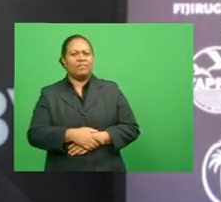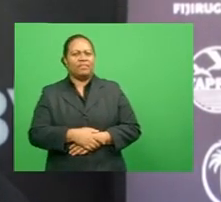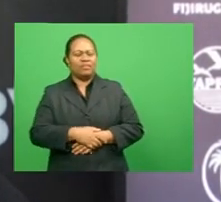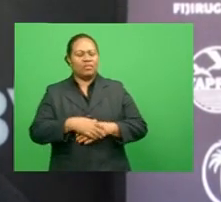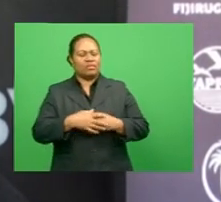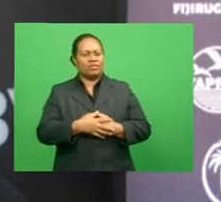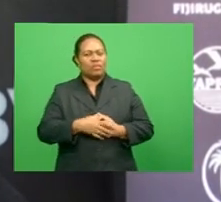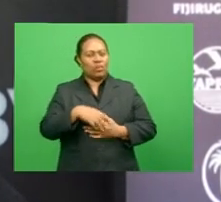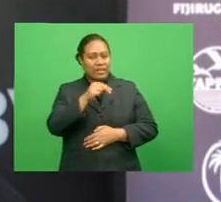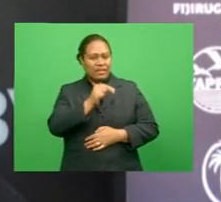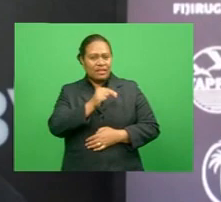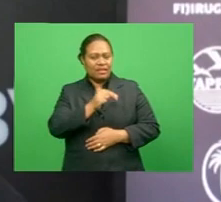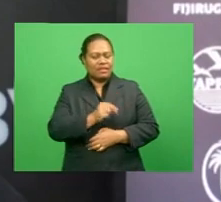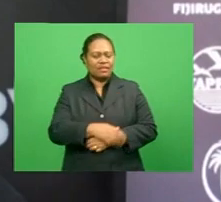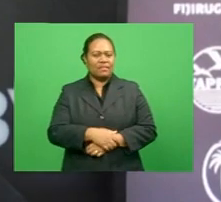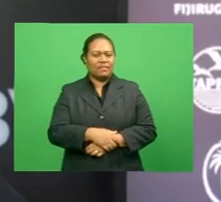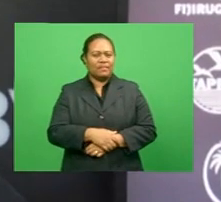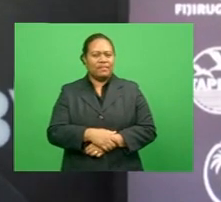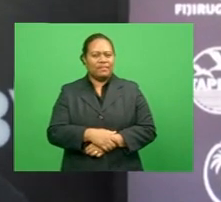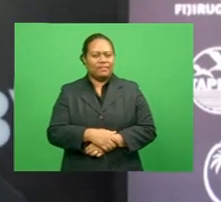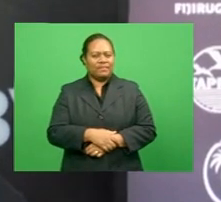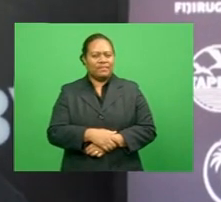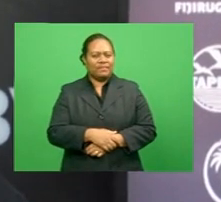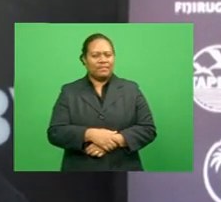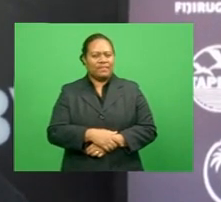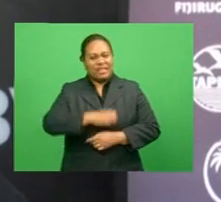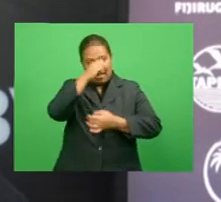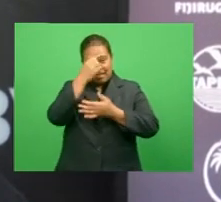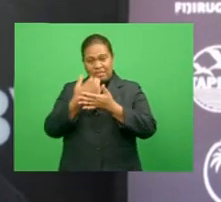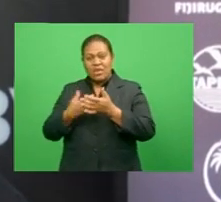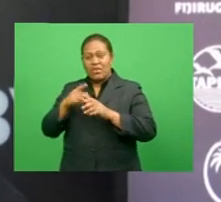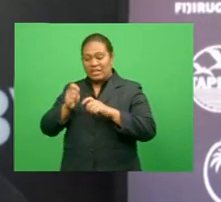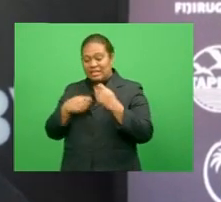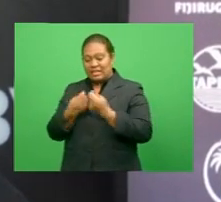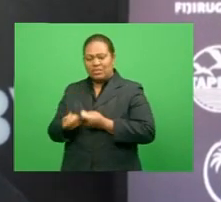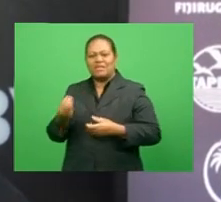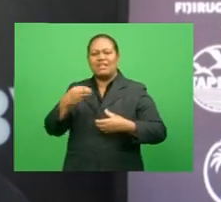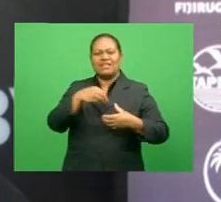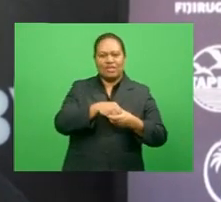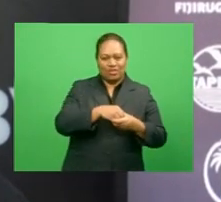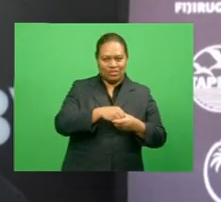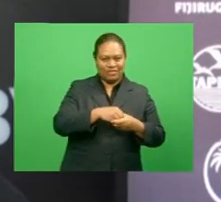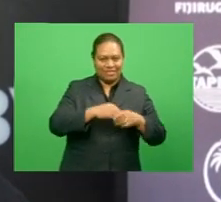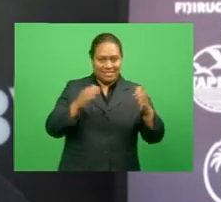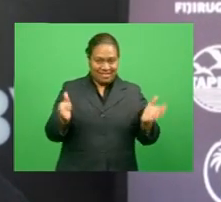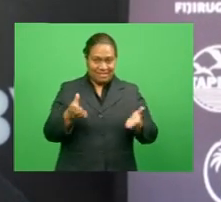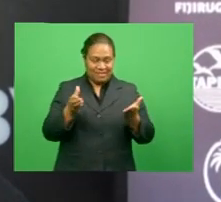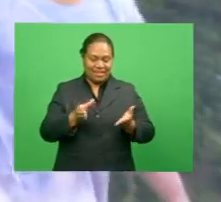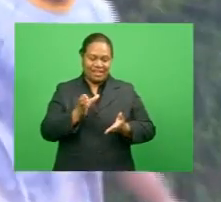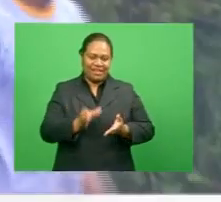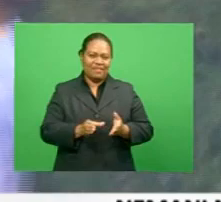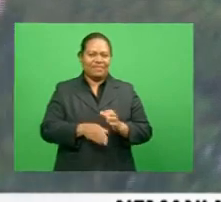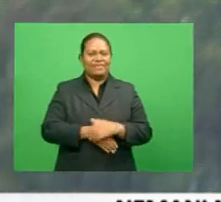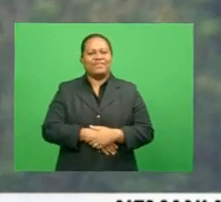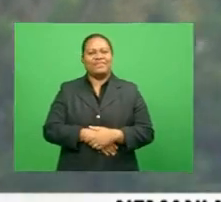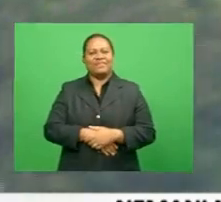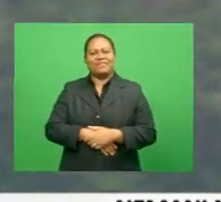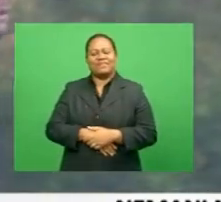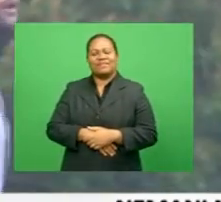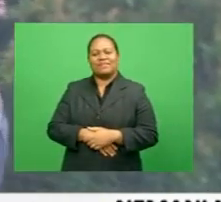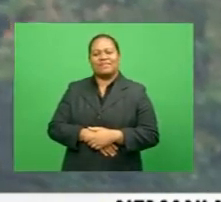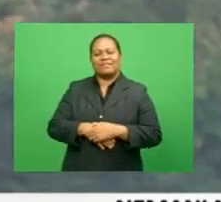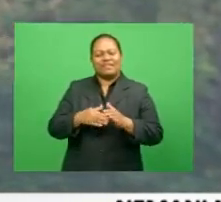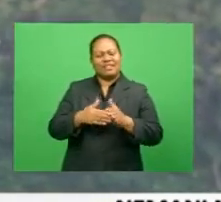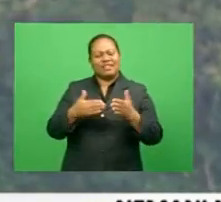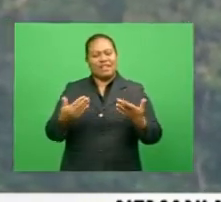but obviously we need those experienced guys that have played at that level to lead these guys. 8 new